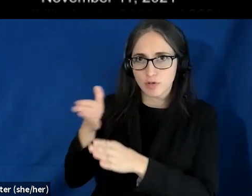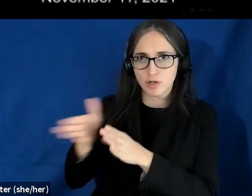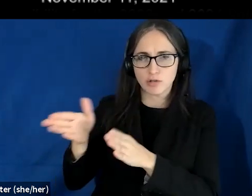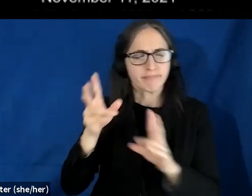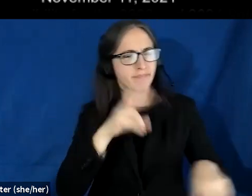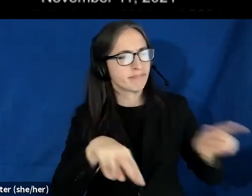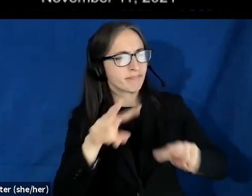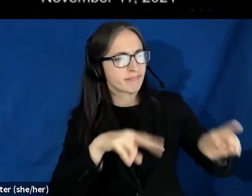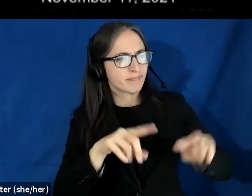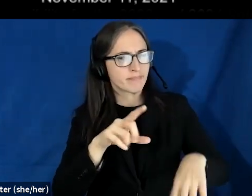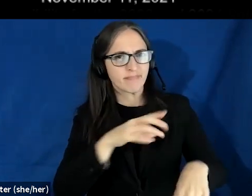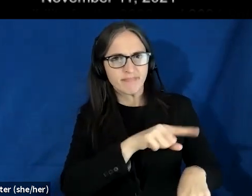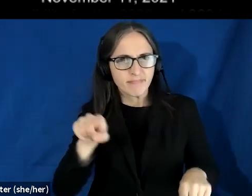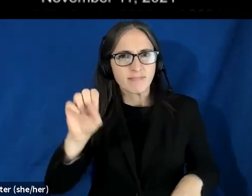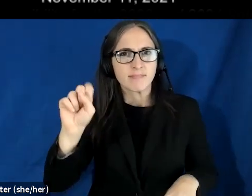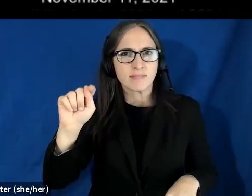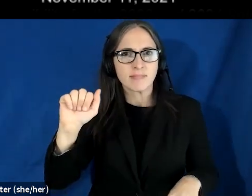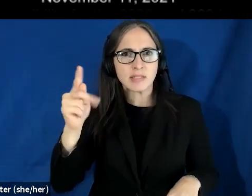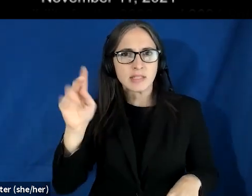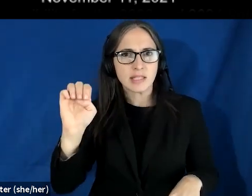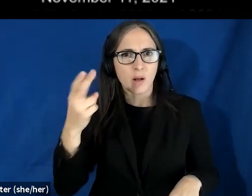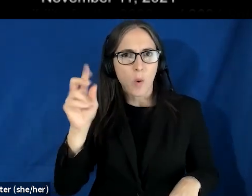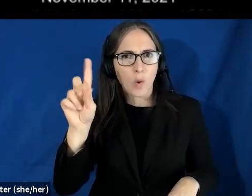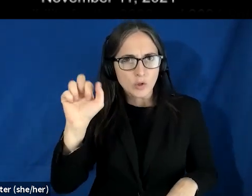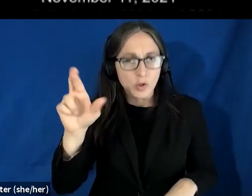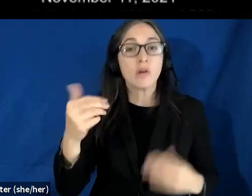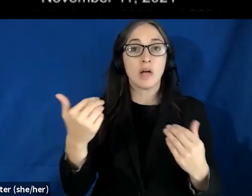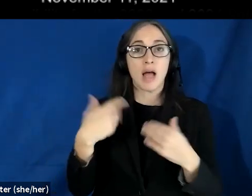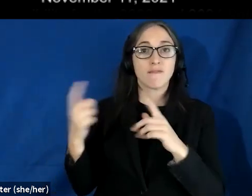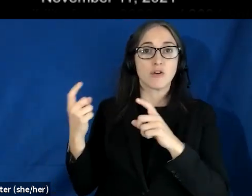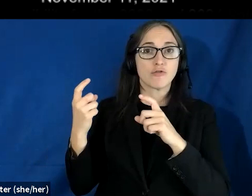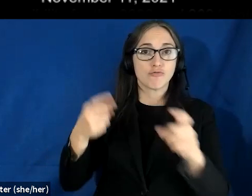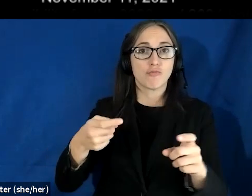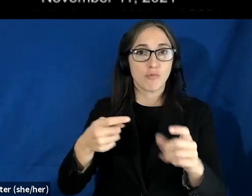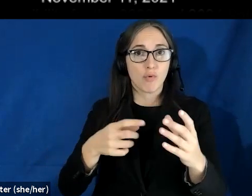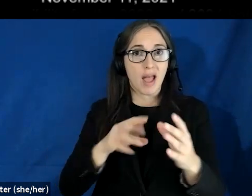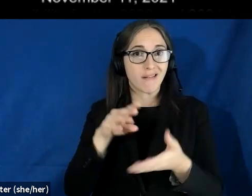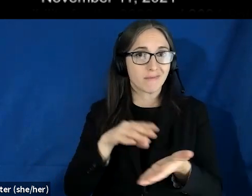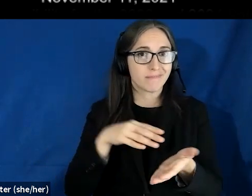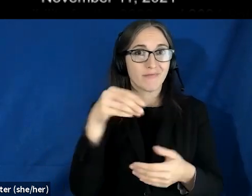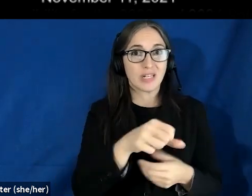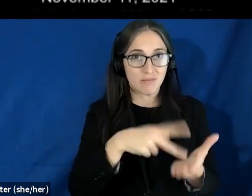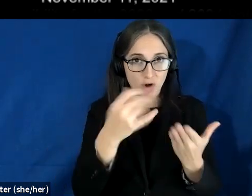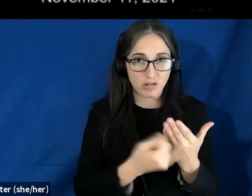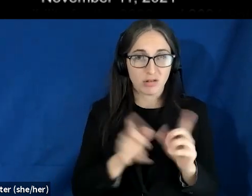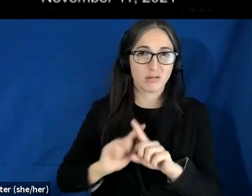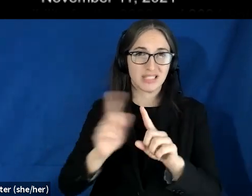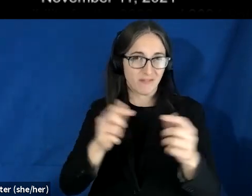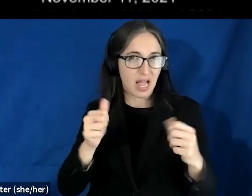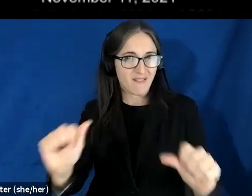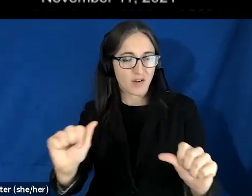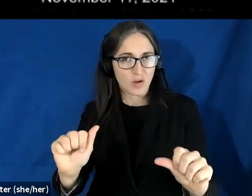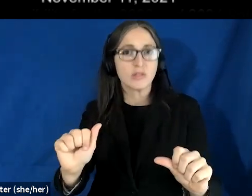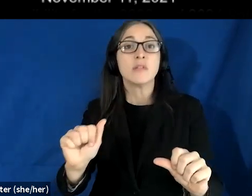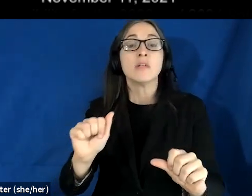have grant-funded projects and other efforts that deal with issues related to that stakeholder group. So of course, people with disabilities, we